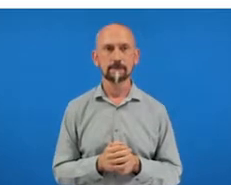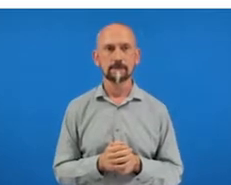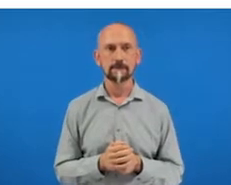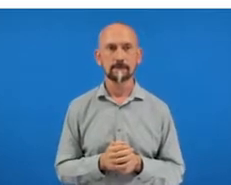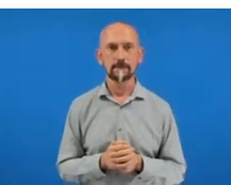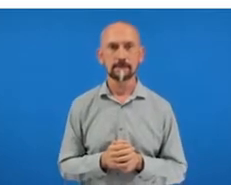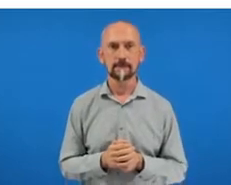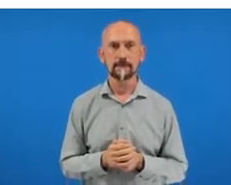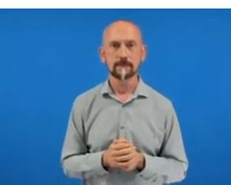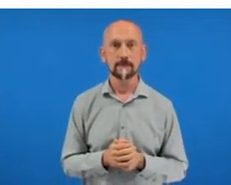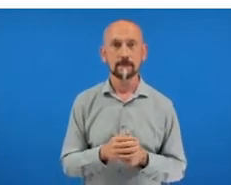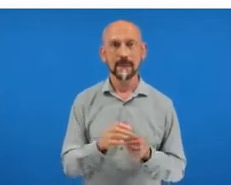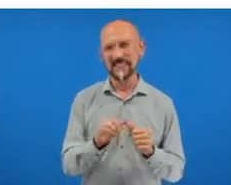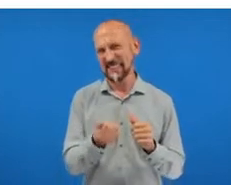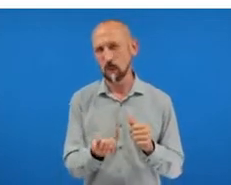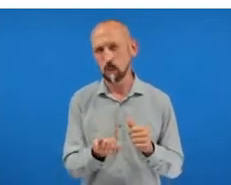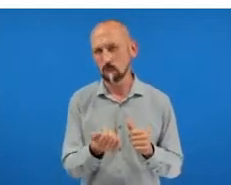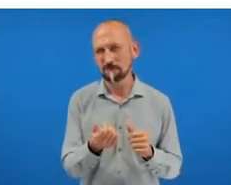And the next slide.